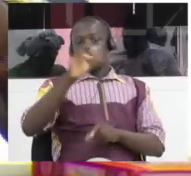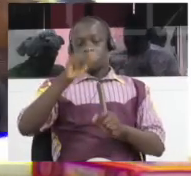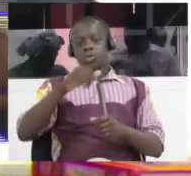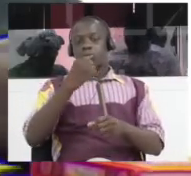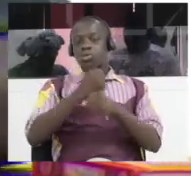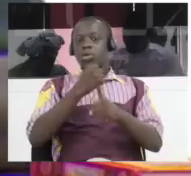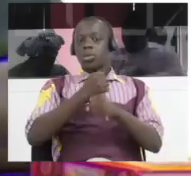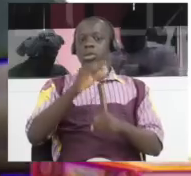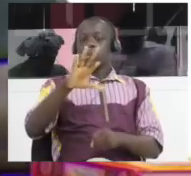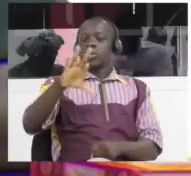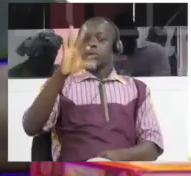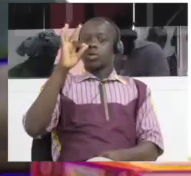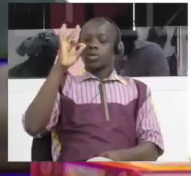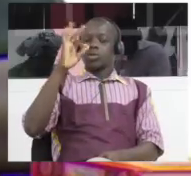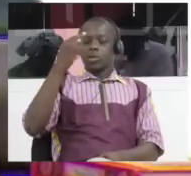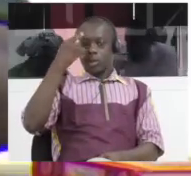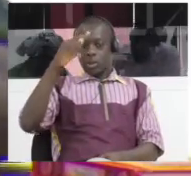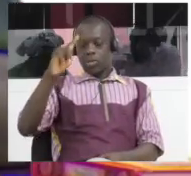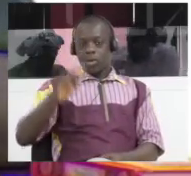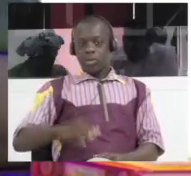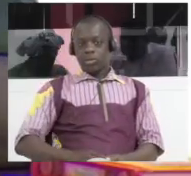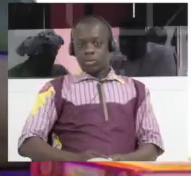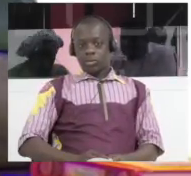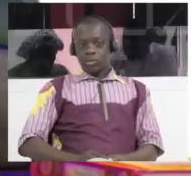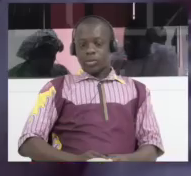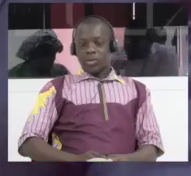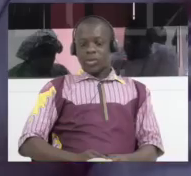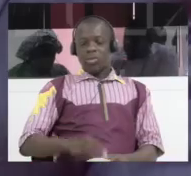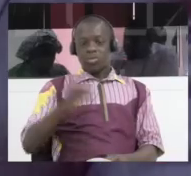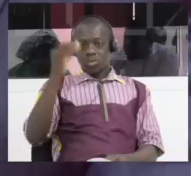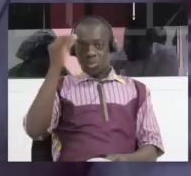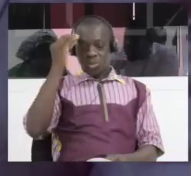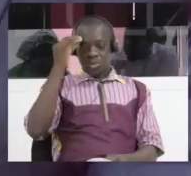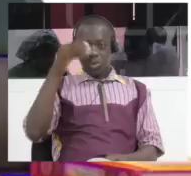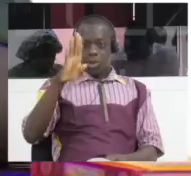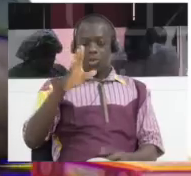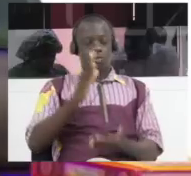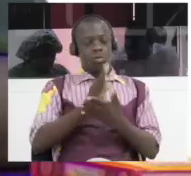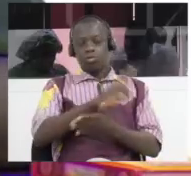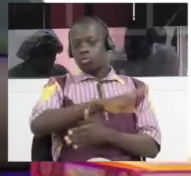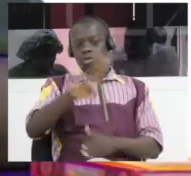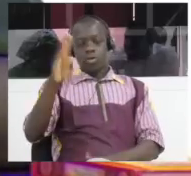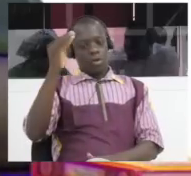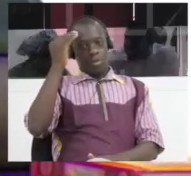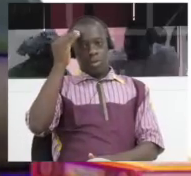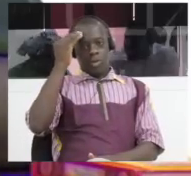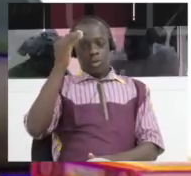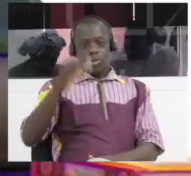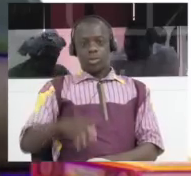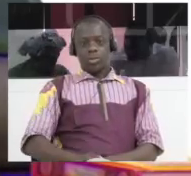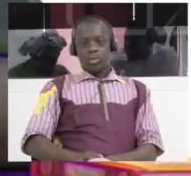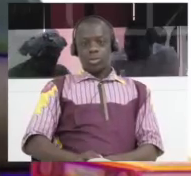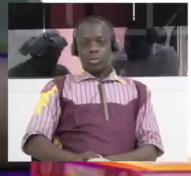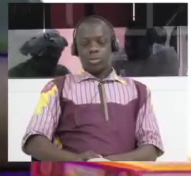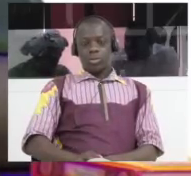don't make rational decisions. Then... Maturity? Maturity, no, he was not mature by all